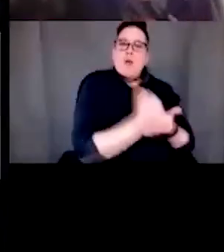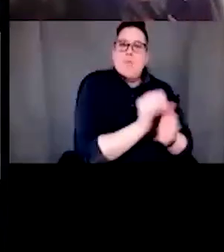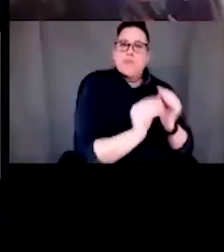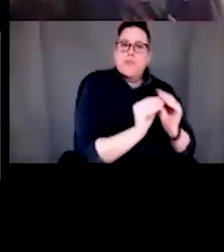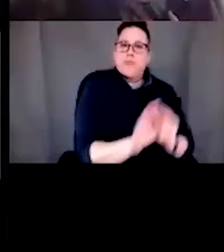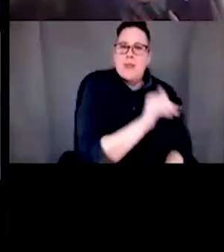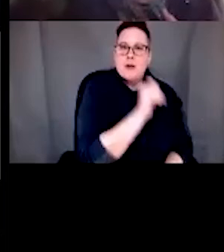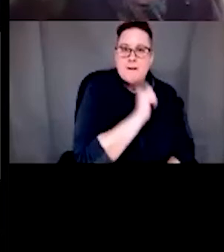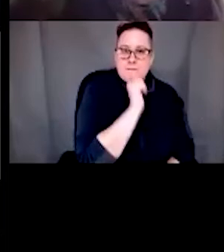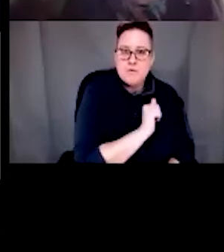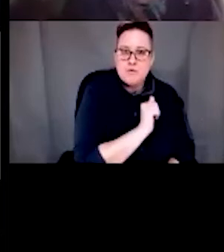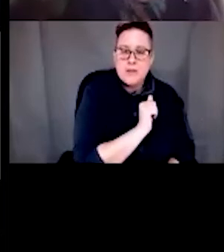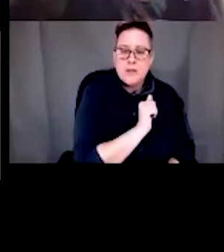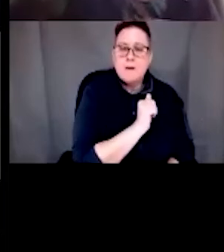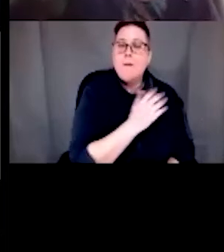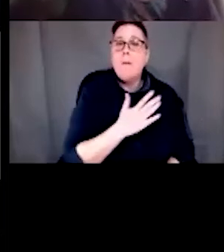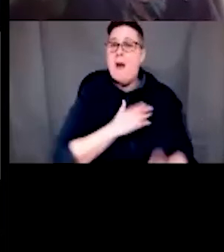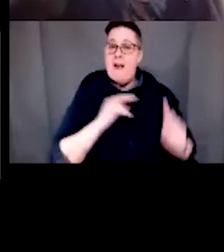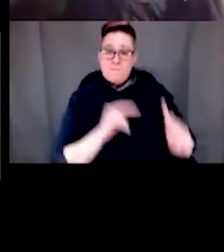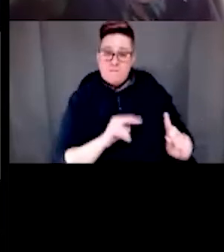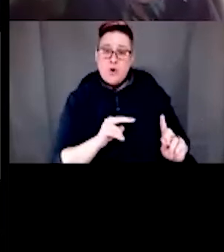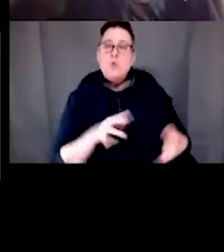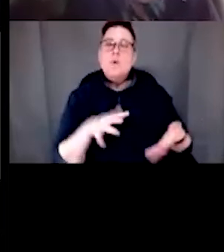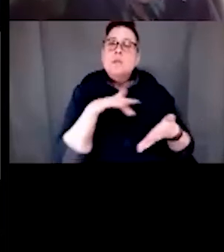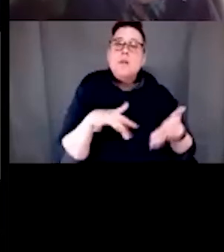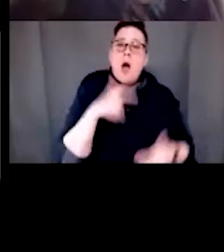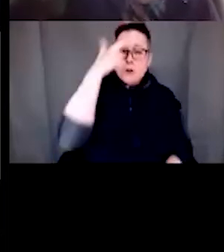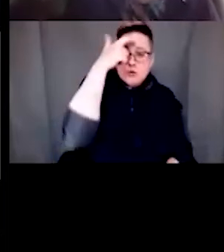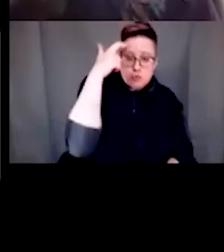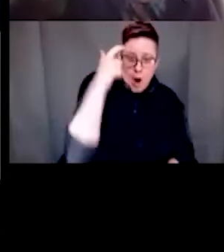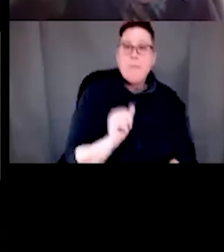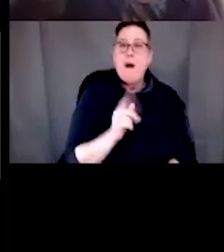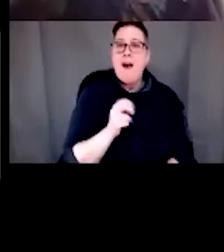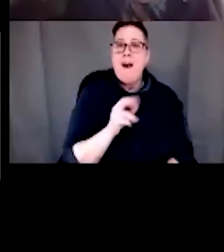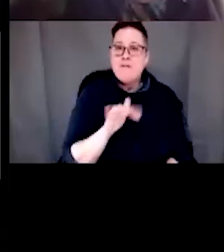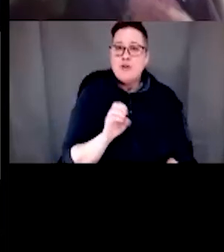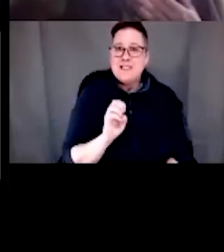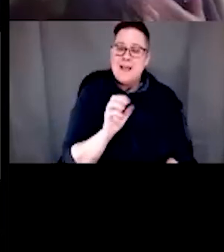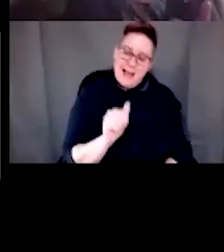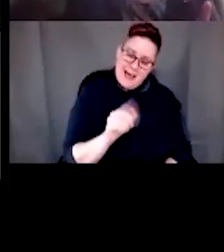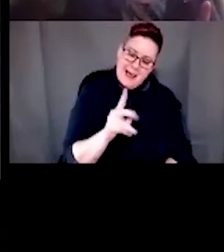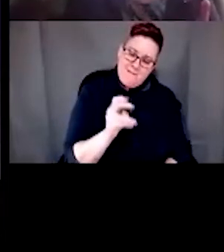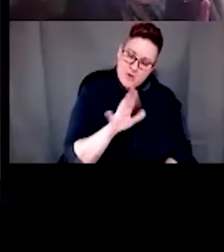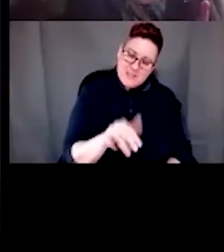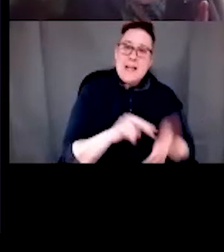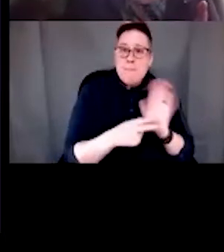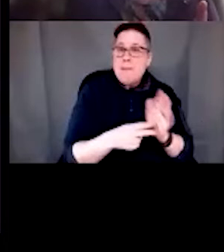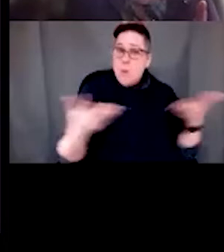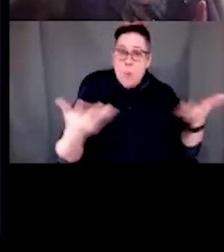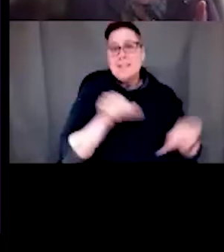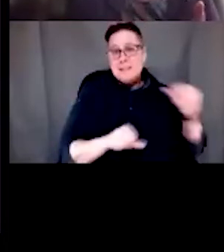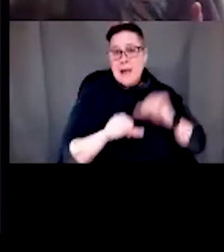way I think about it is this: the study of trauma and adversity is the science of suffering. That's really what it's all about.